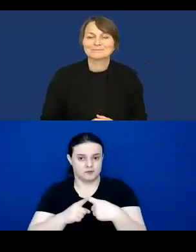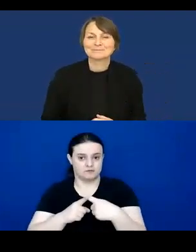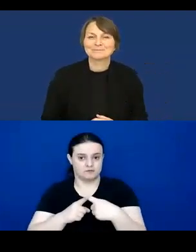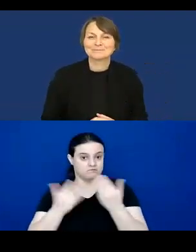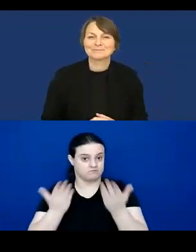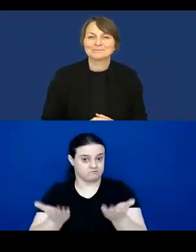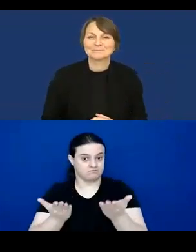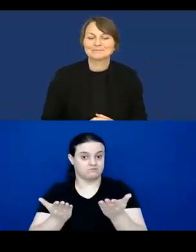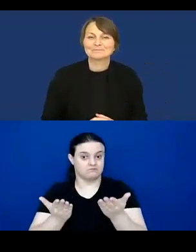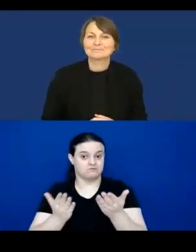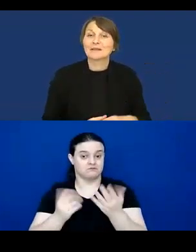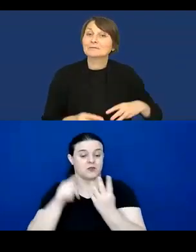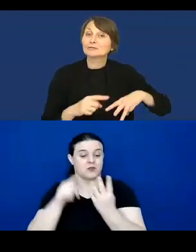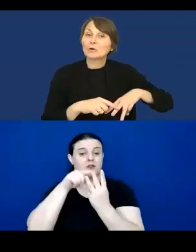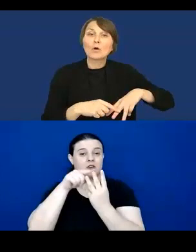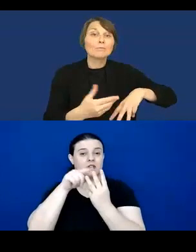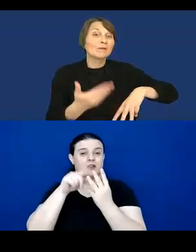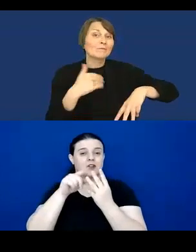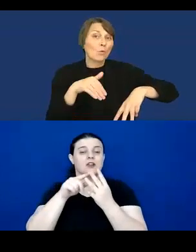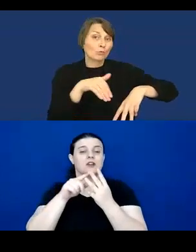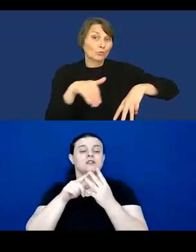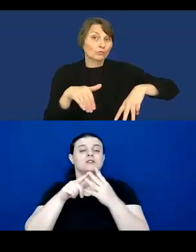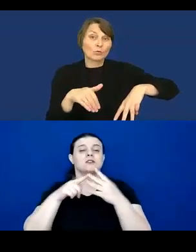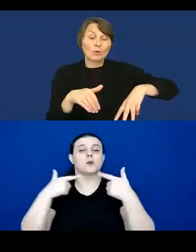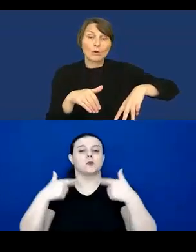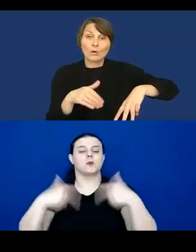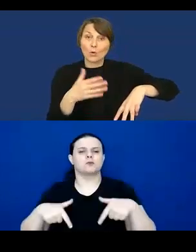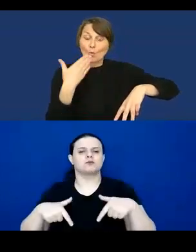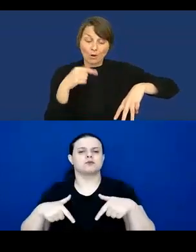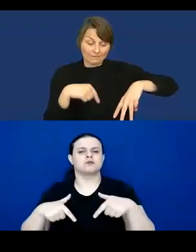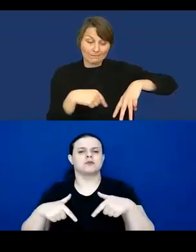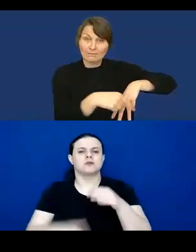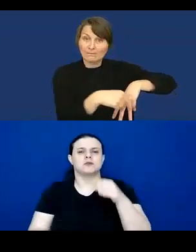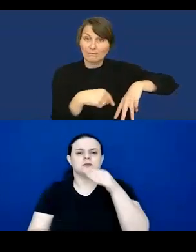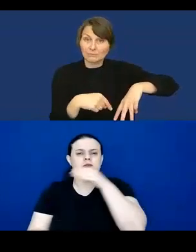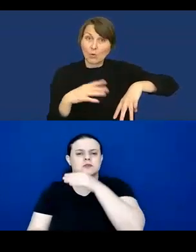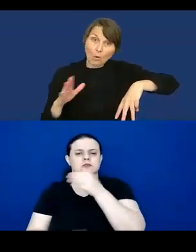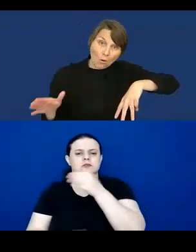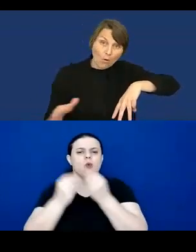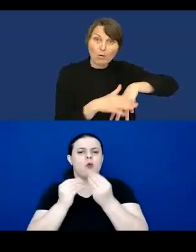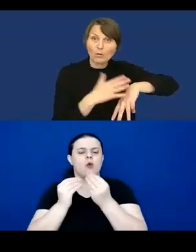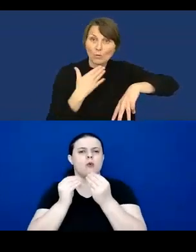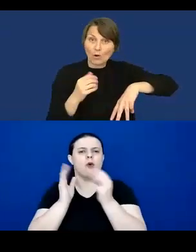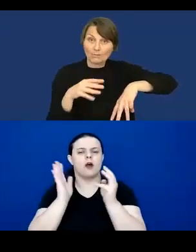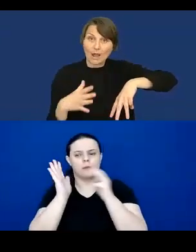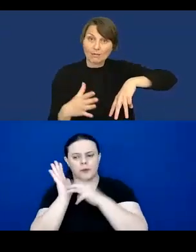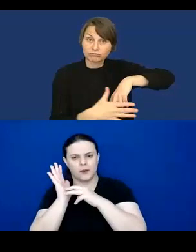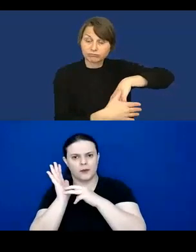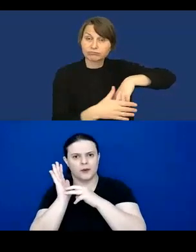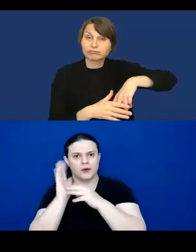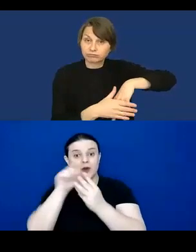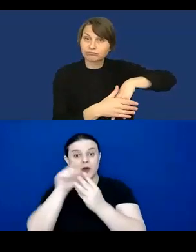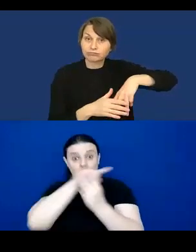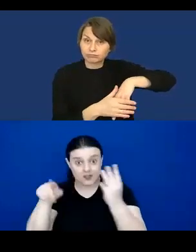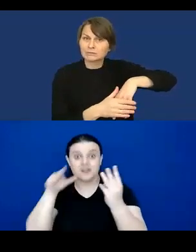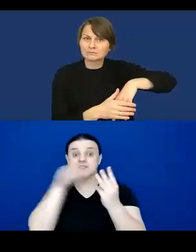if the middle one was neutral, it felt as warm. Now, if it's warm, how does it feel? And interestingly, it now